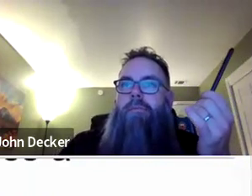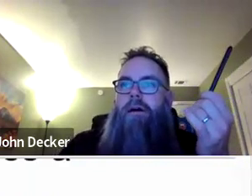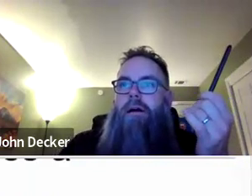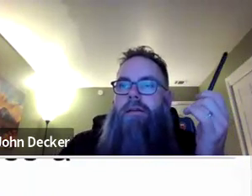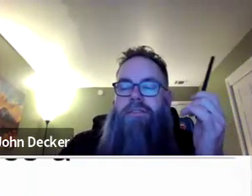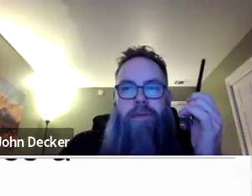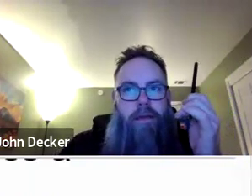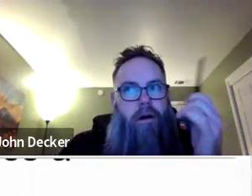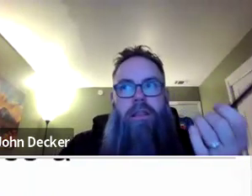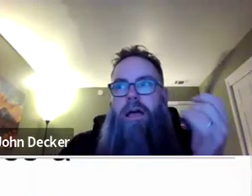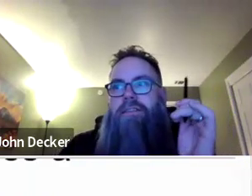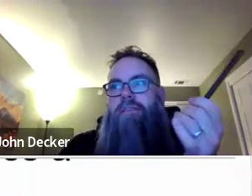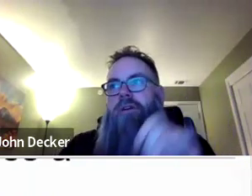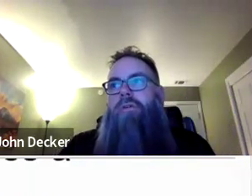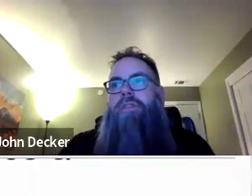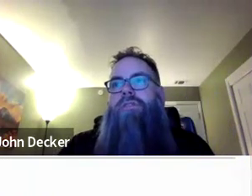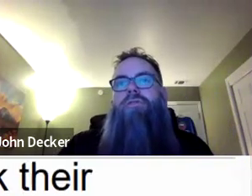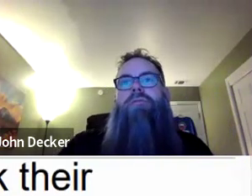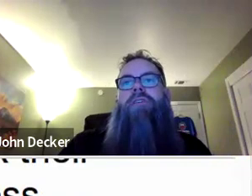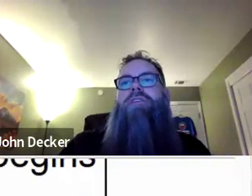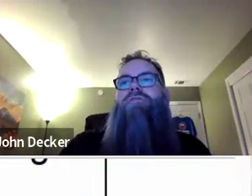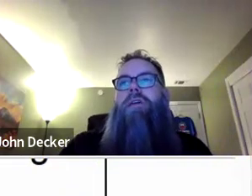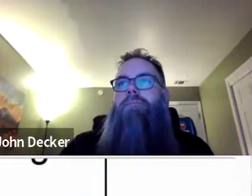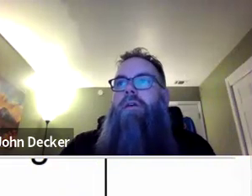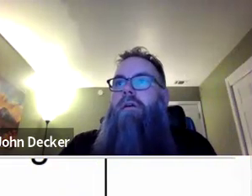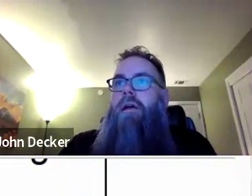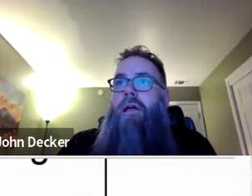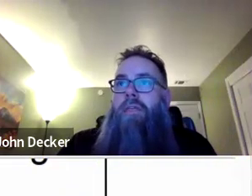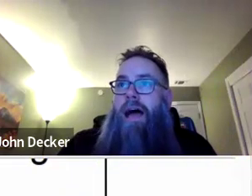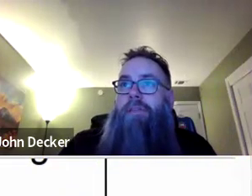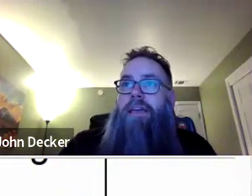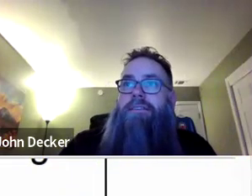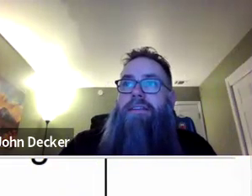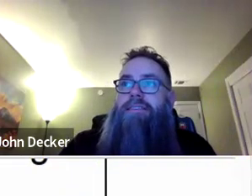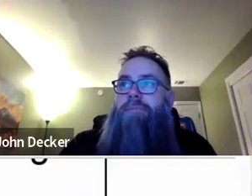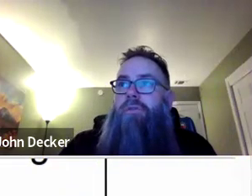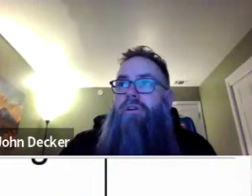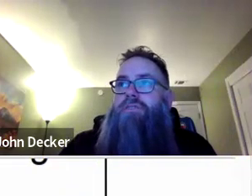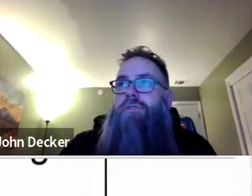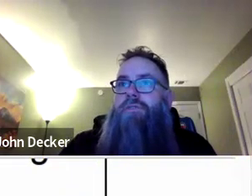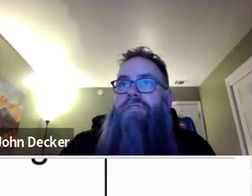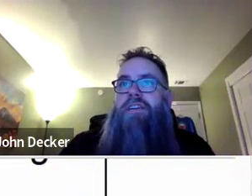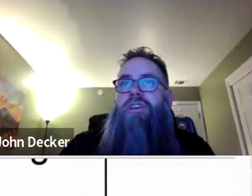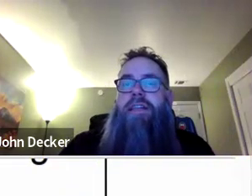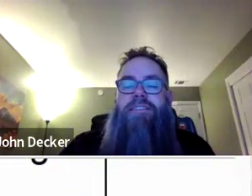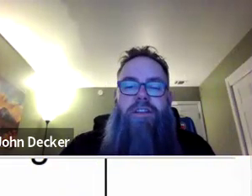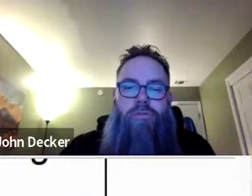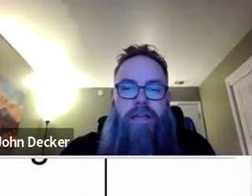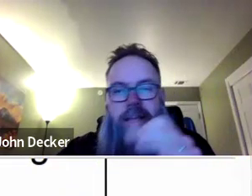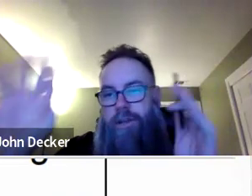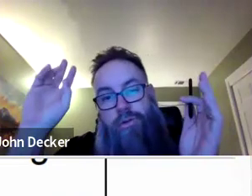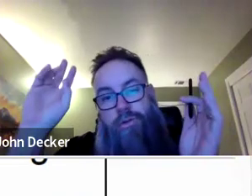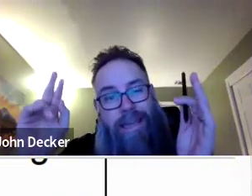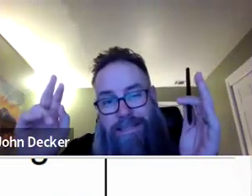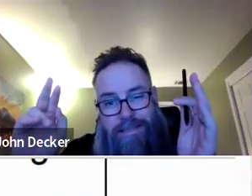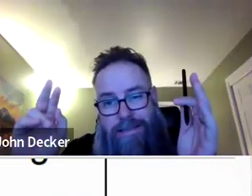process. It's going to be online. It's going to be going through the provider directory. The applicant is going to submit a request for vendorization. That's going to